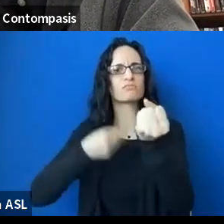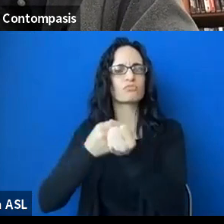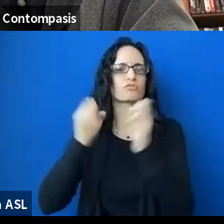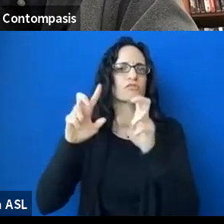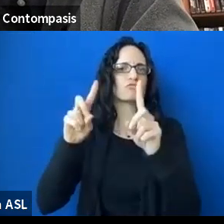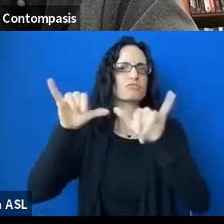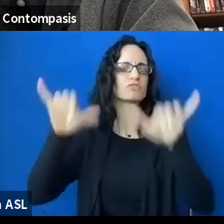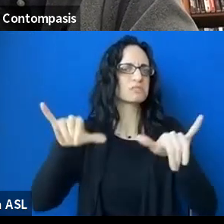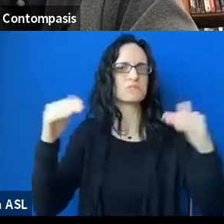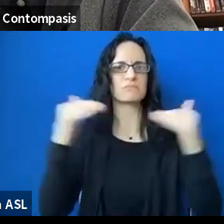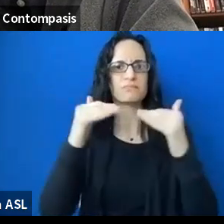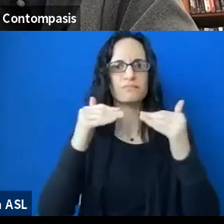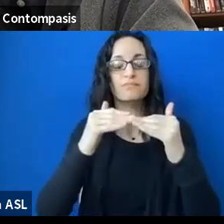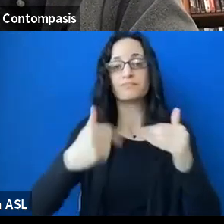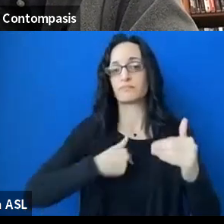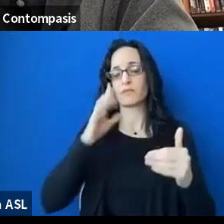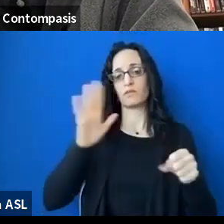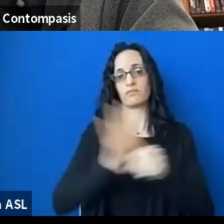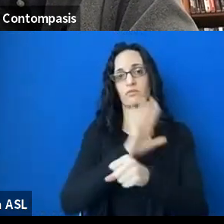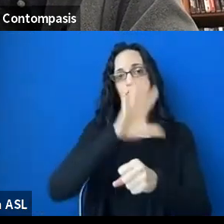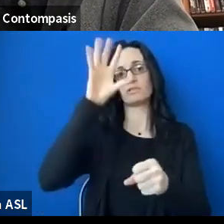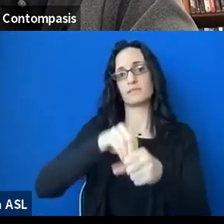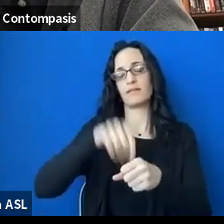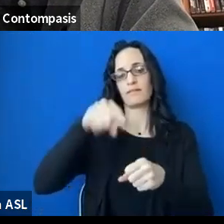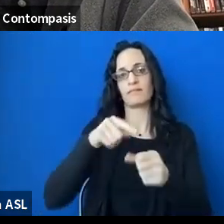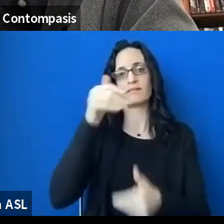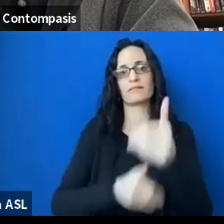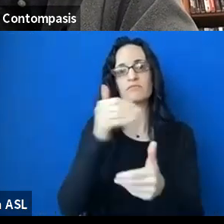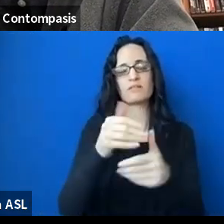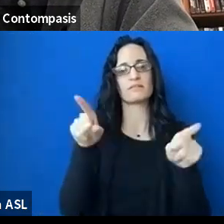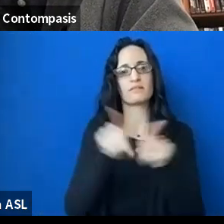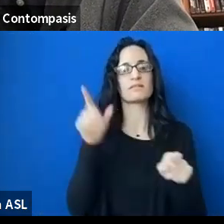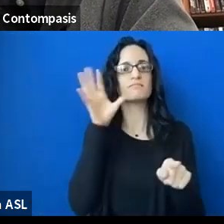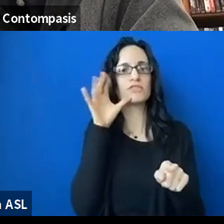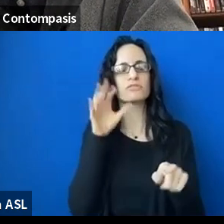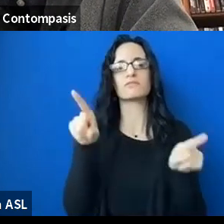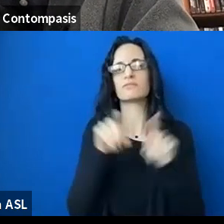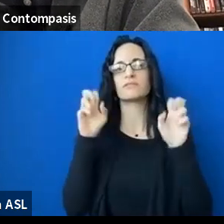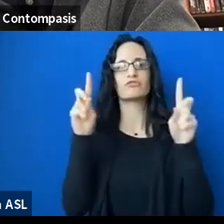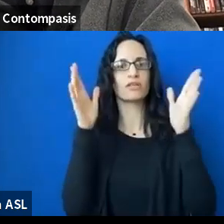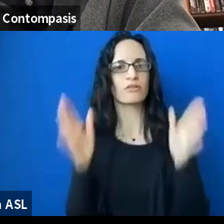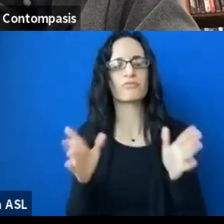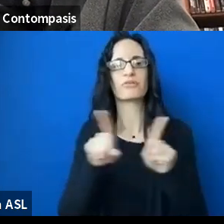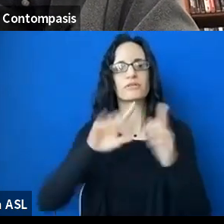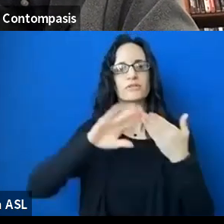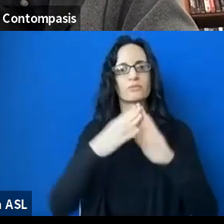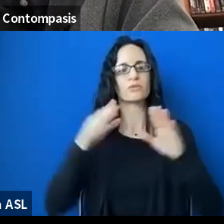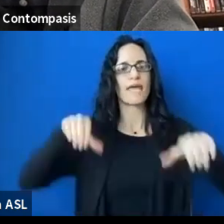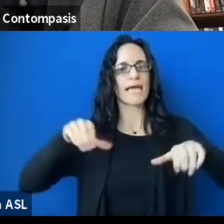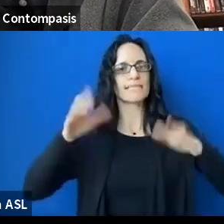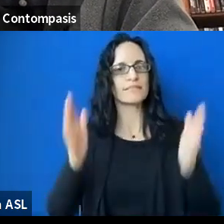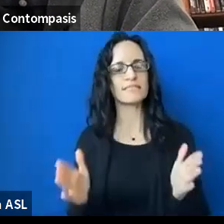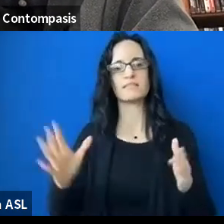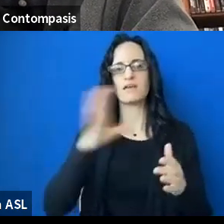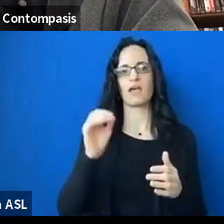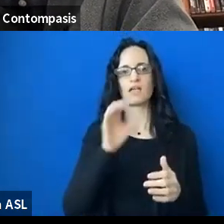to me this morning. I will be fully participating in this process as a parent, as an educator, as a community activist, as a